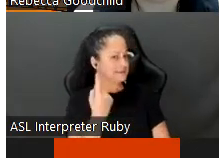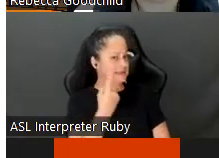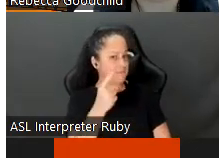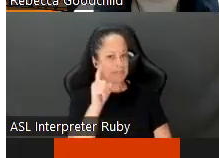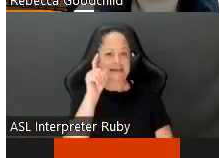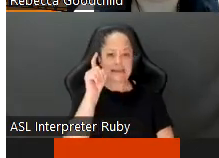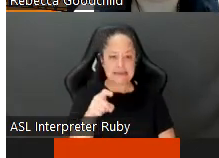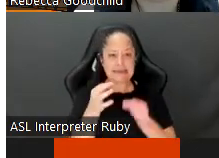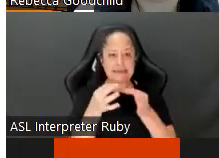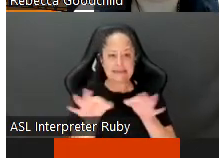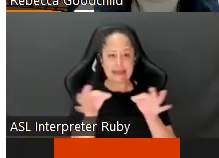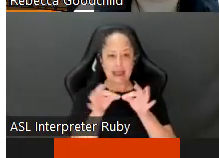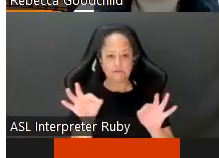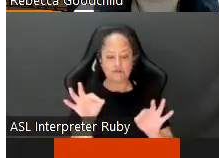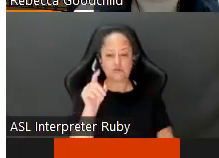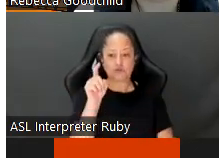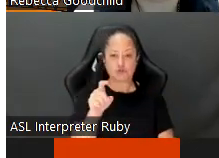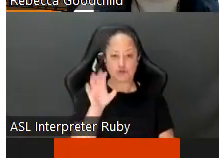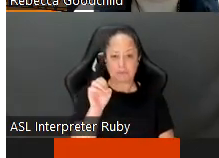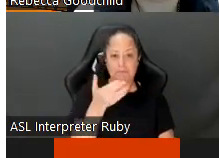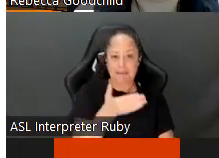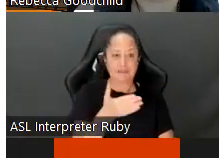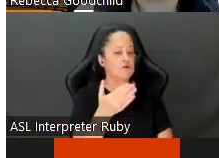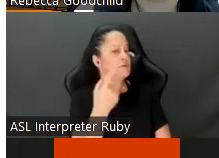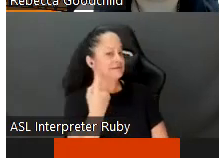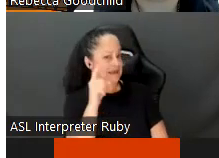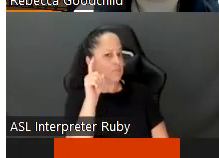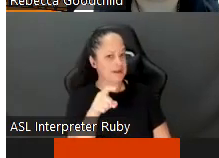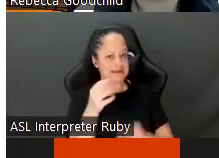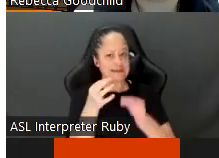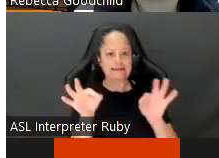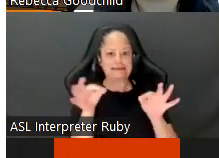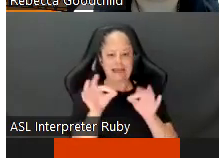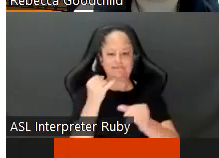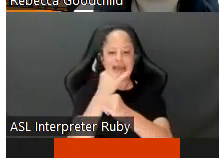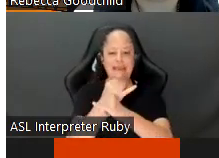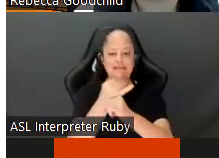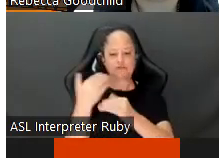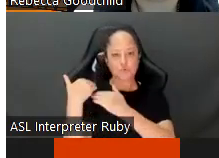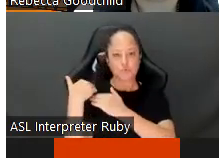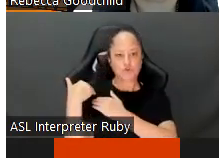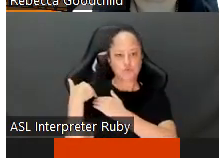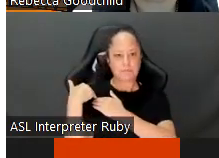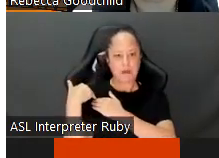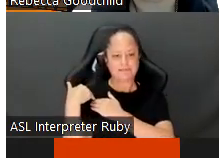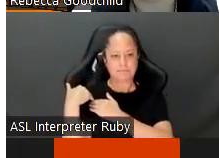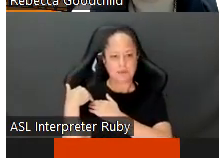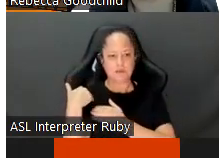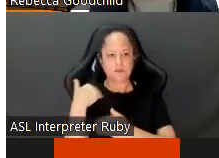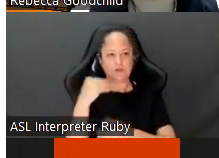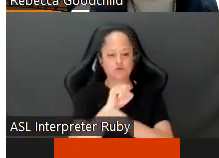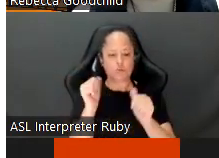need caption, then it should be there, If right? someone needs caption, then it's the institution's responsibility. And Right. so you should work